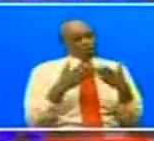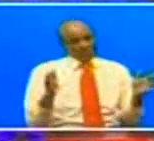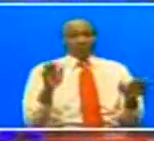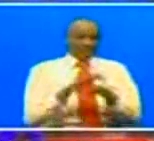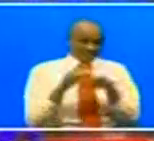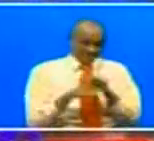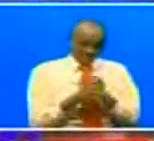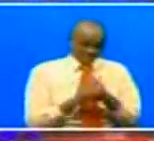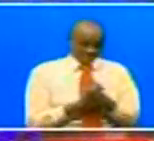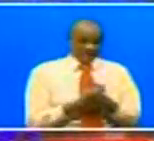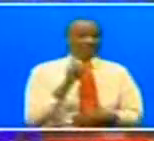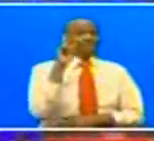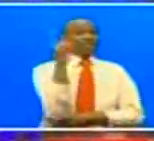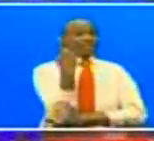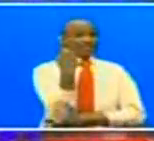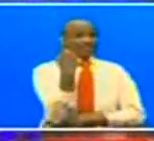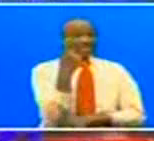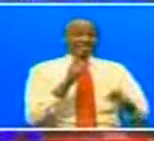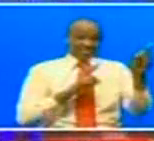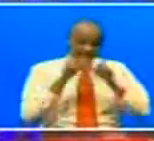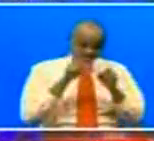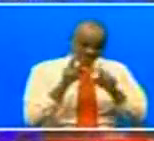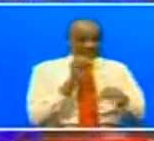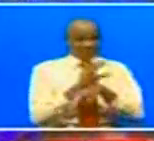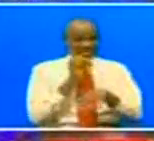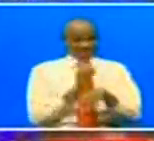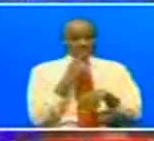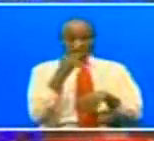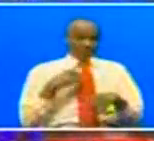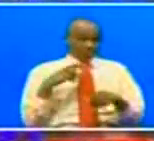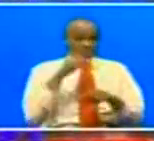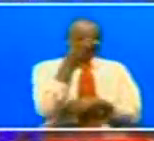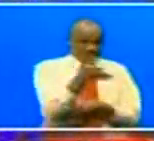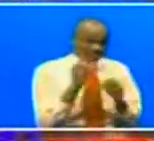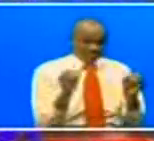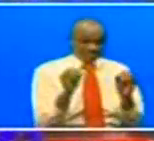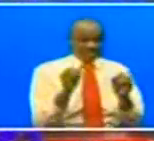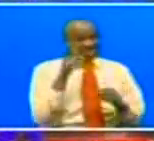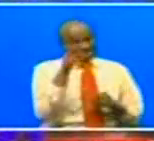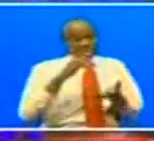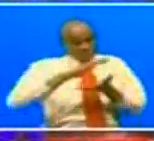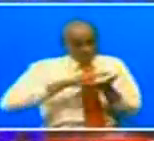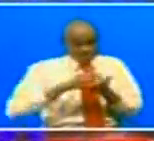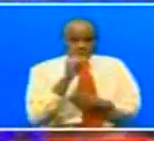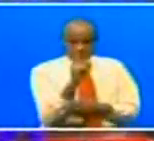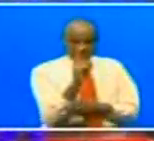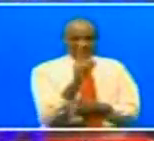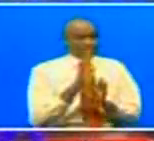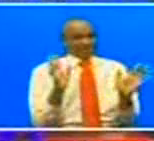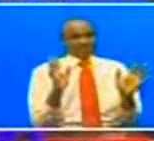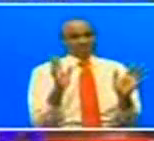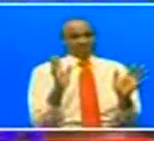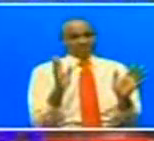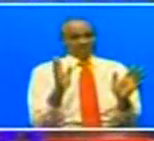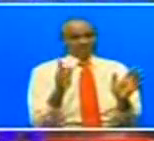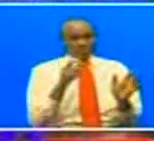this. First, the travel advice is not political. It is based on one thing and one thing alone, and that